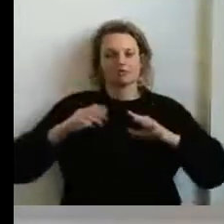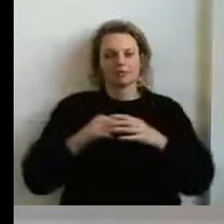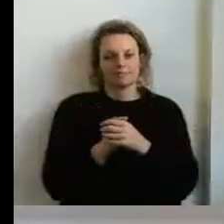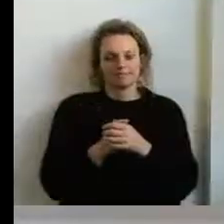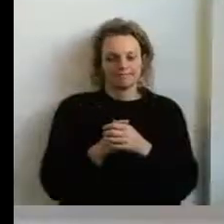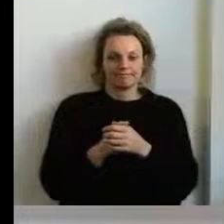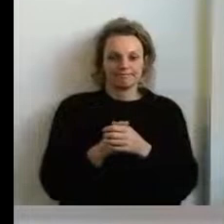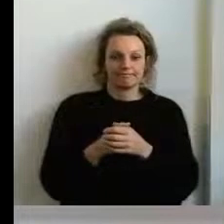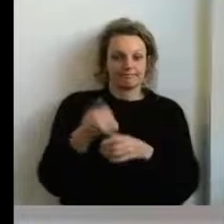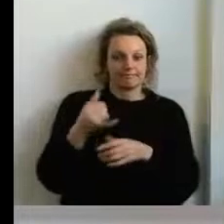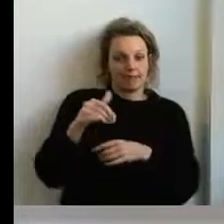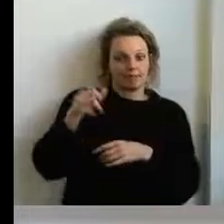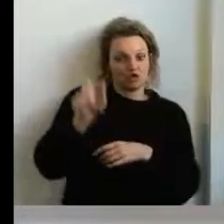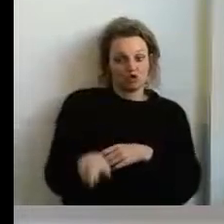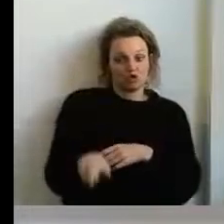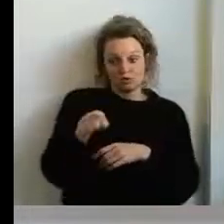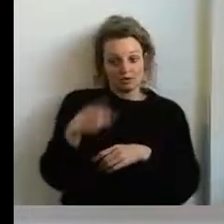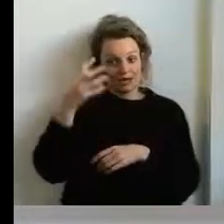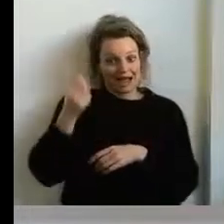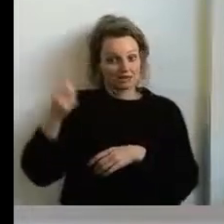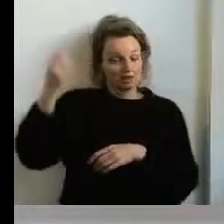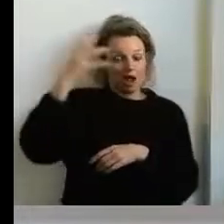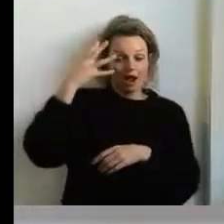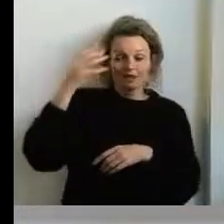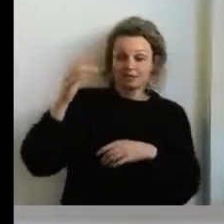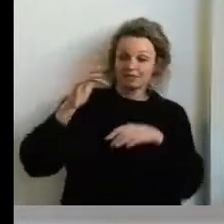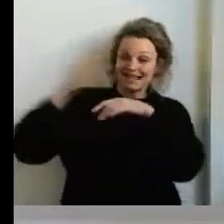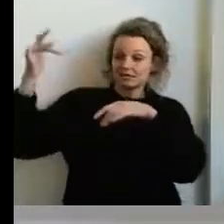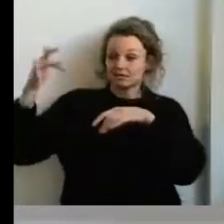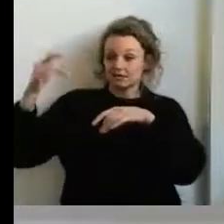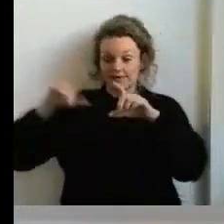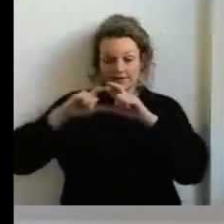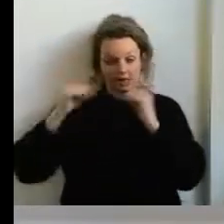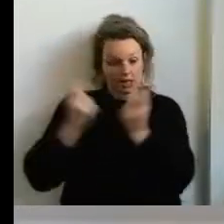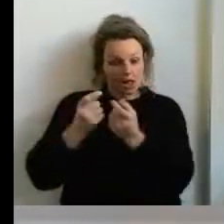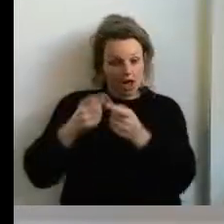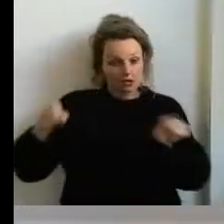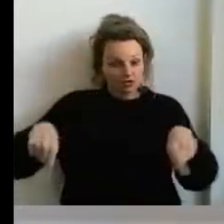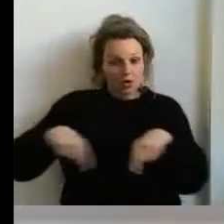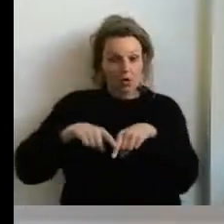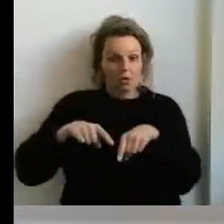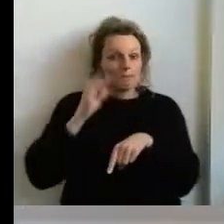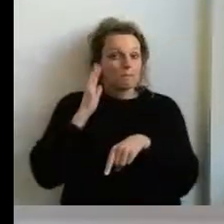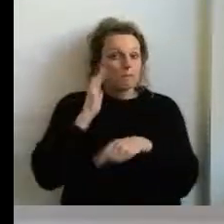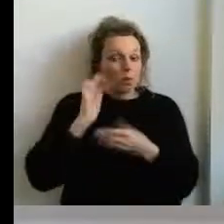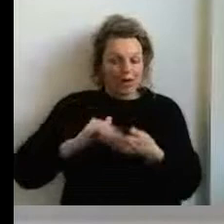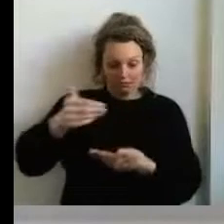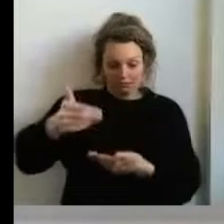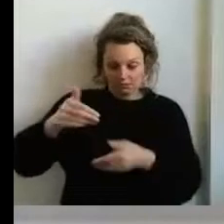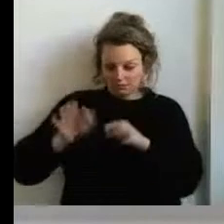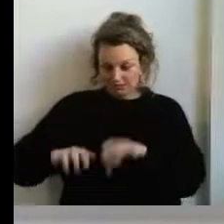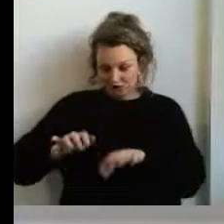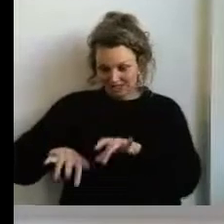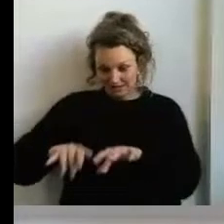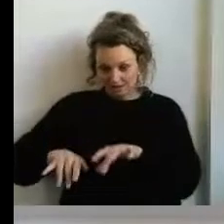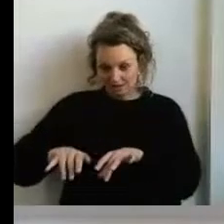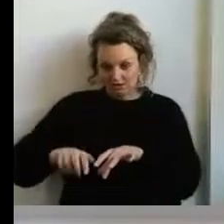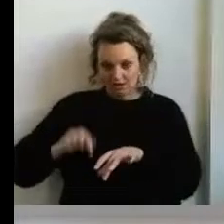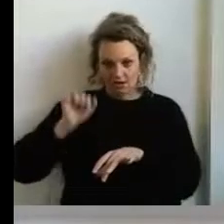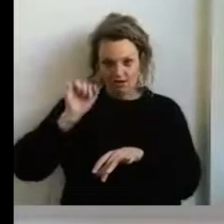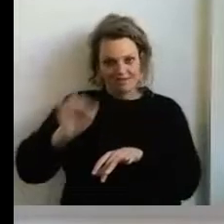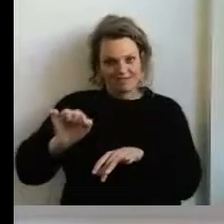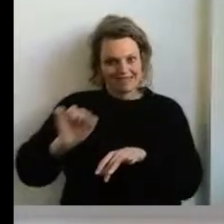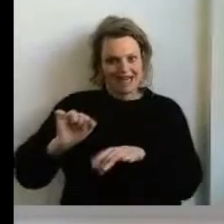student who might have light sensitivity in a classroom and there's a cart of machines, and when they boot up, does their device look different than